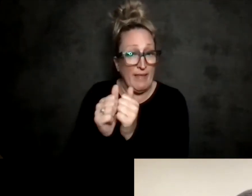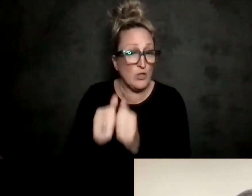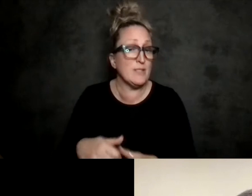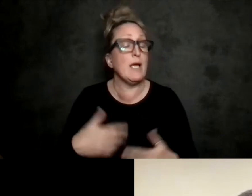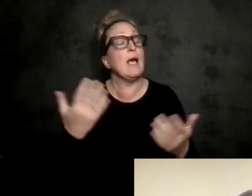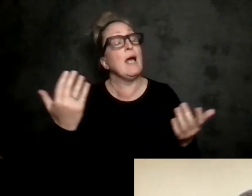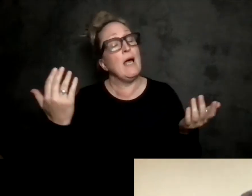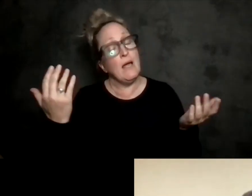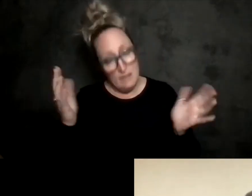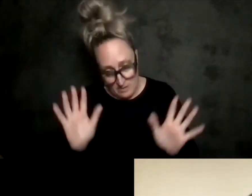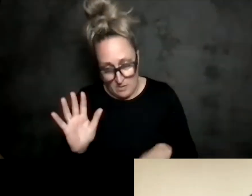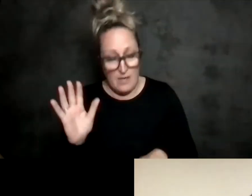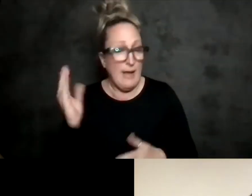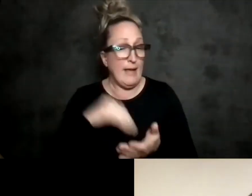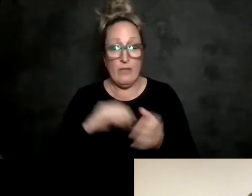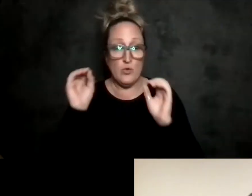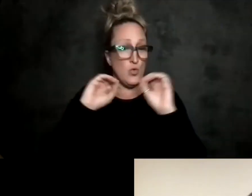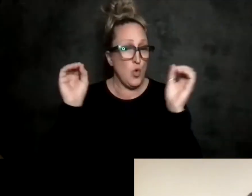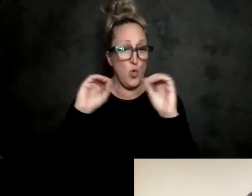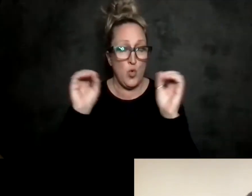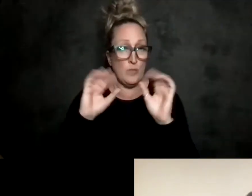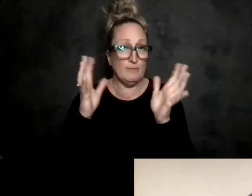Again, there are no